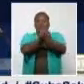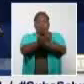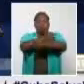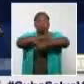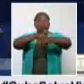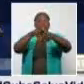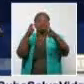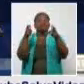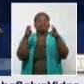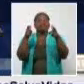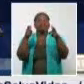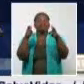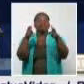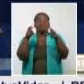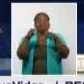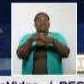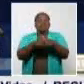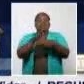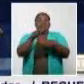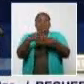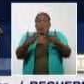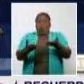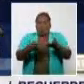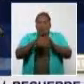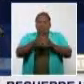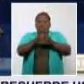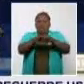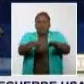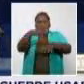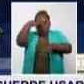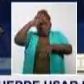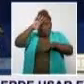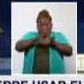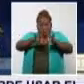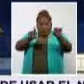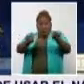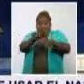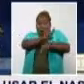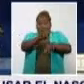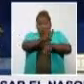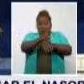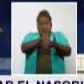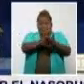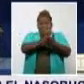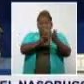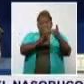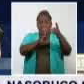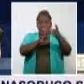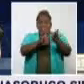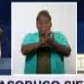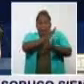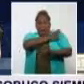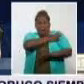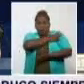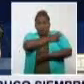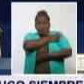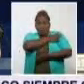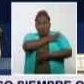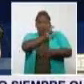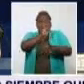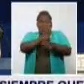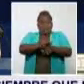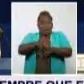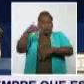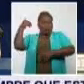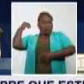not spreading the disease. Therefore, the high risk. And since the epidemic began on the